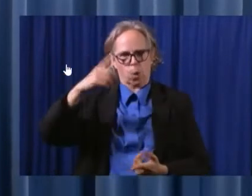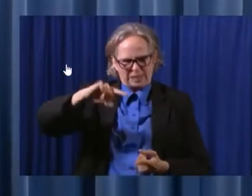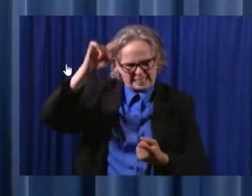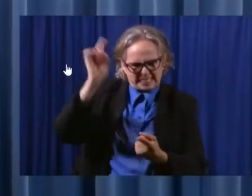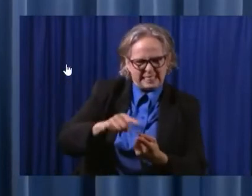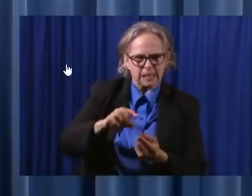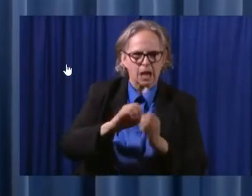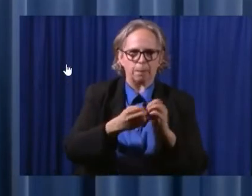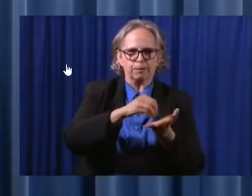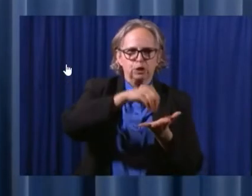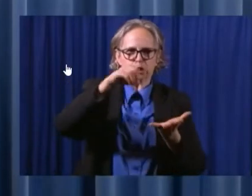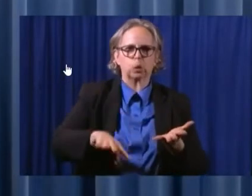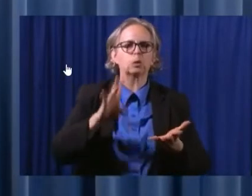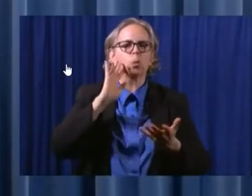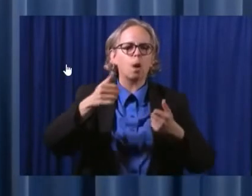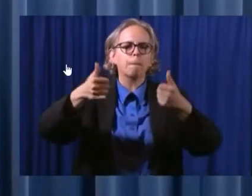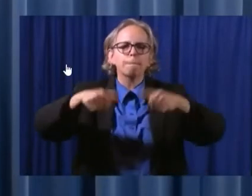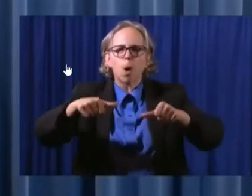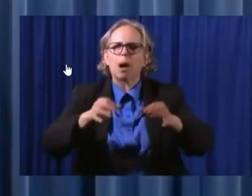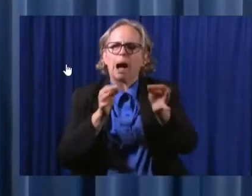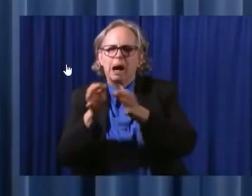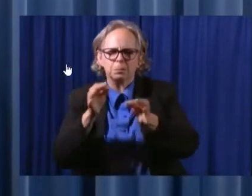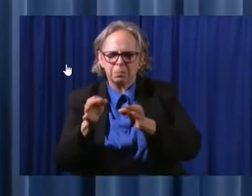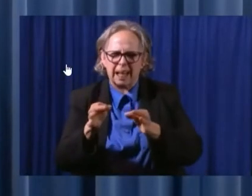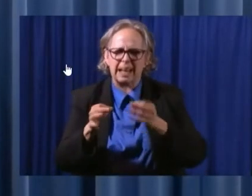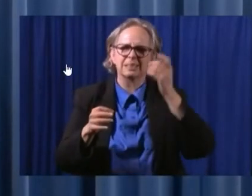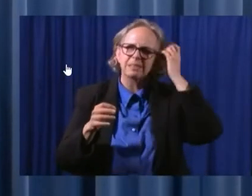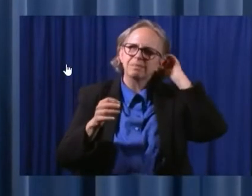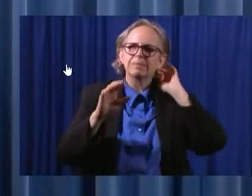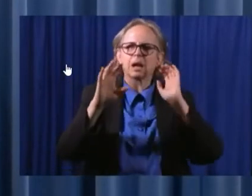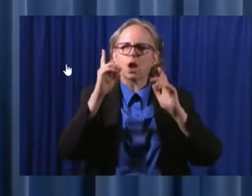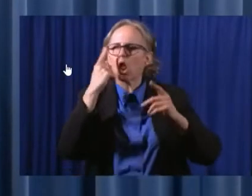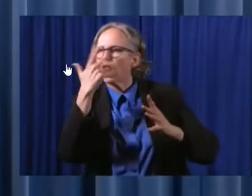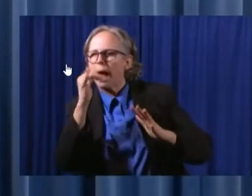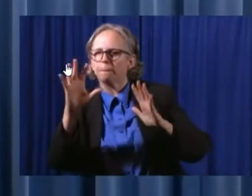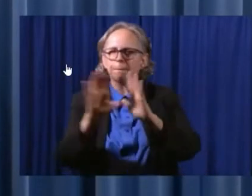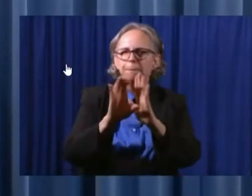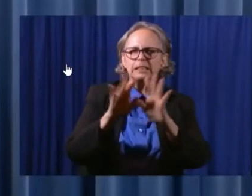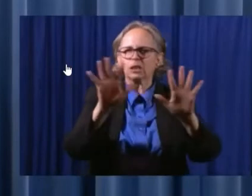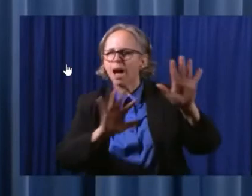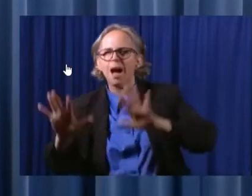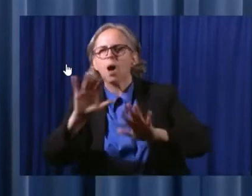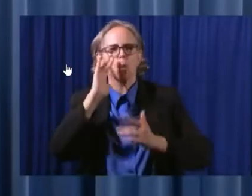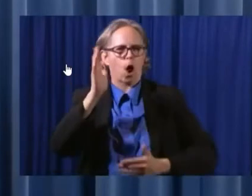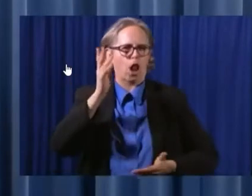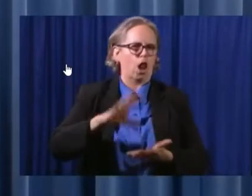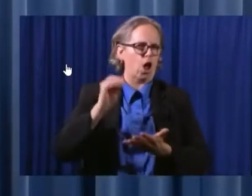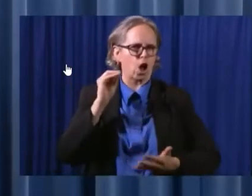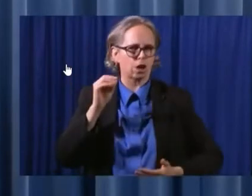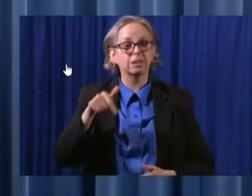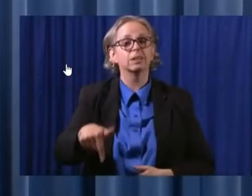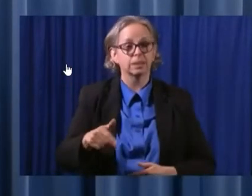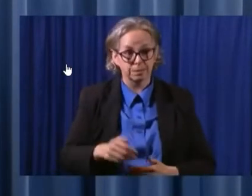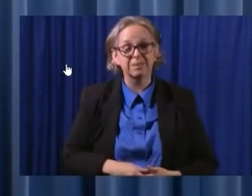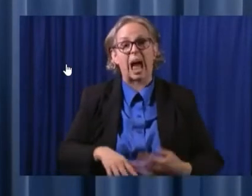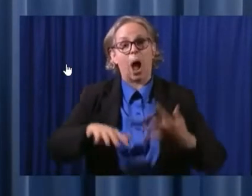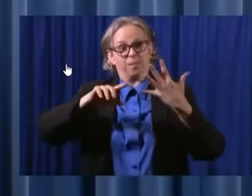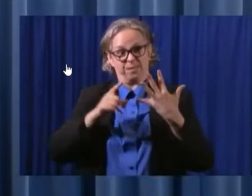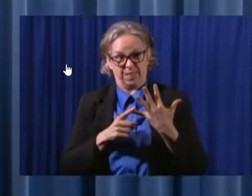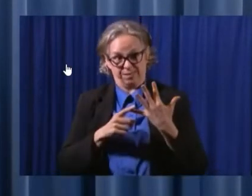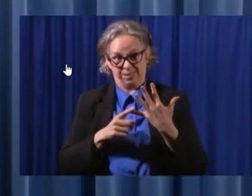5, face covering policy. Every school should develop and must develop a face